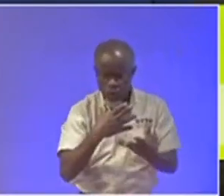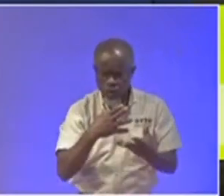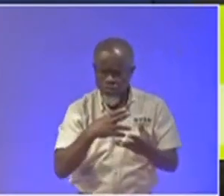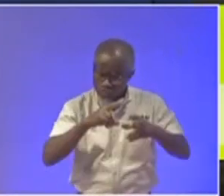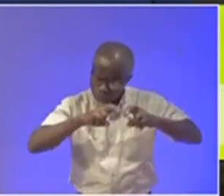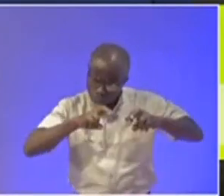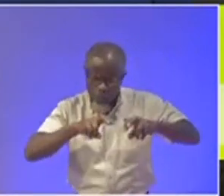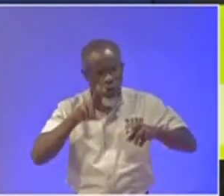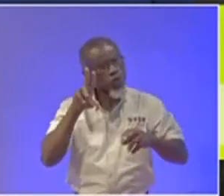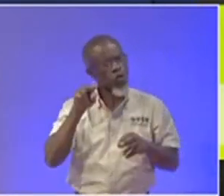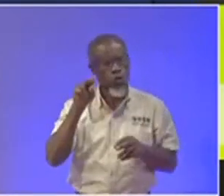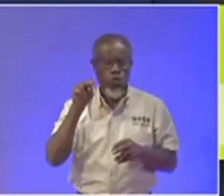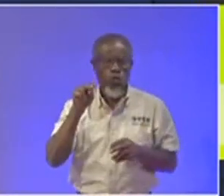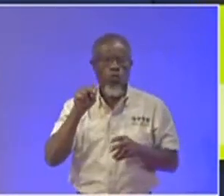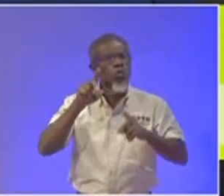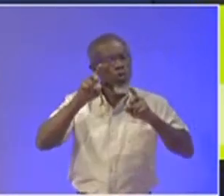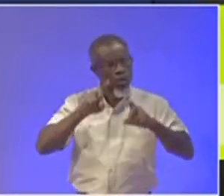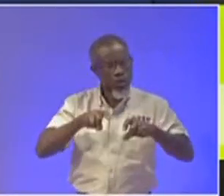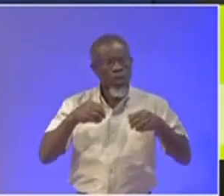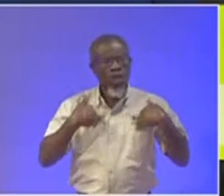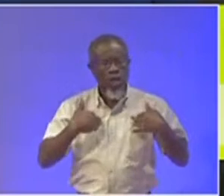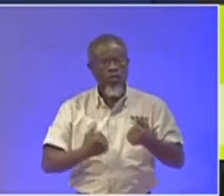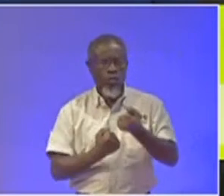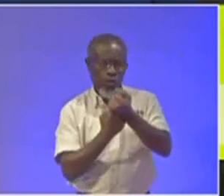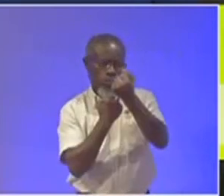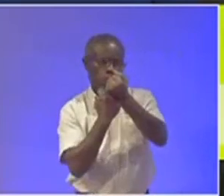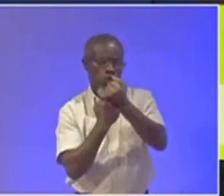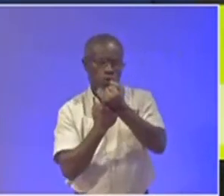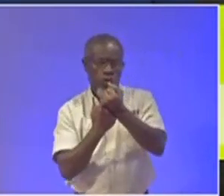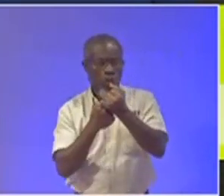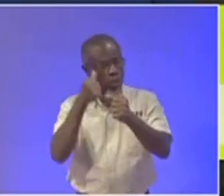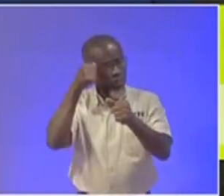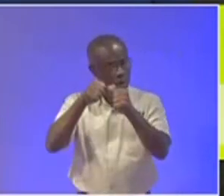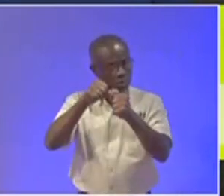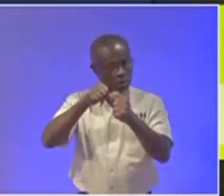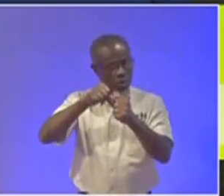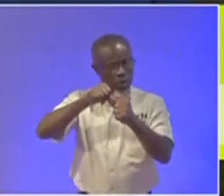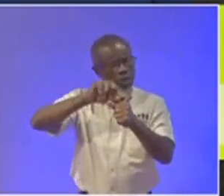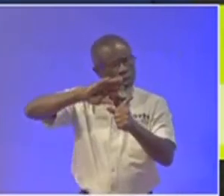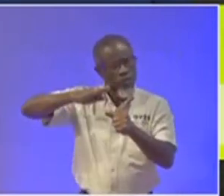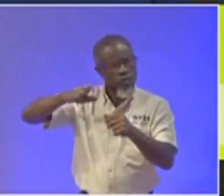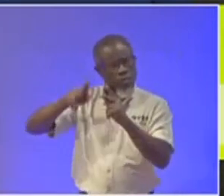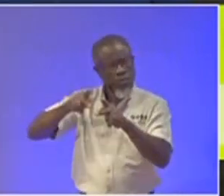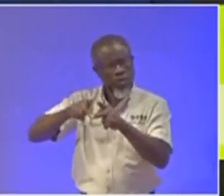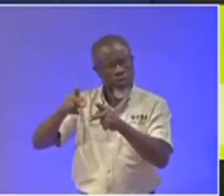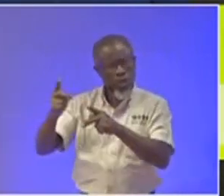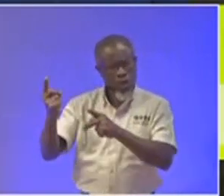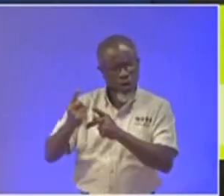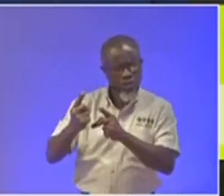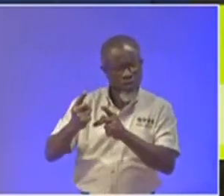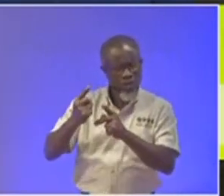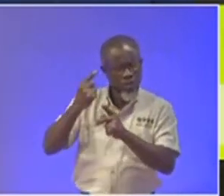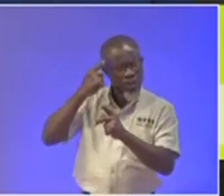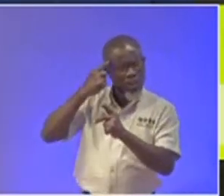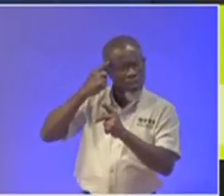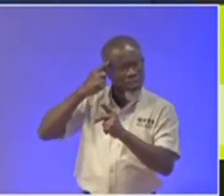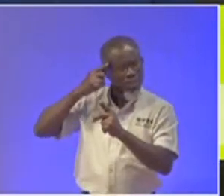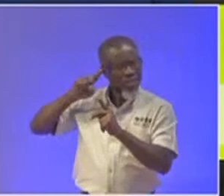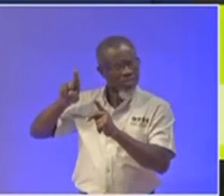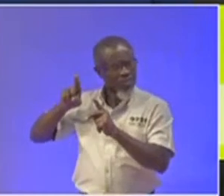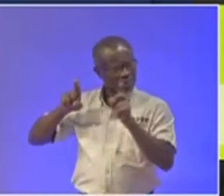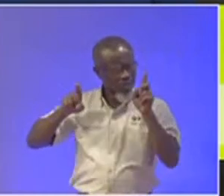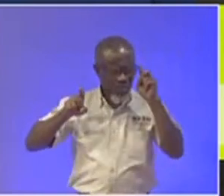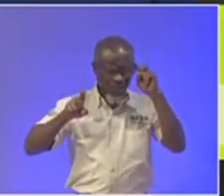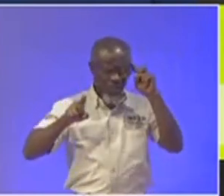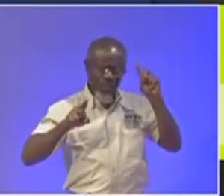data, no. And then remember, everybody's coming with a particular lens based on your area of training. So we will benefit